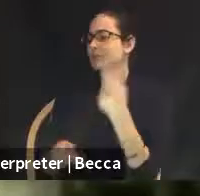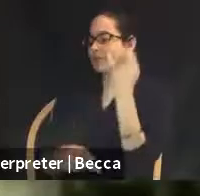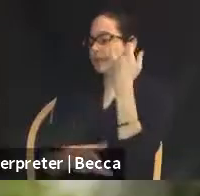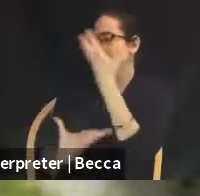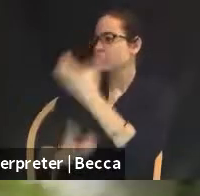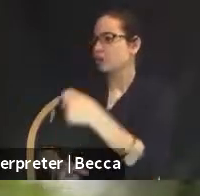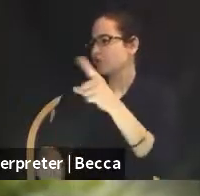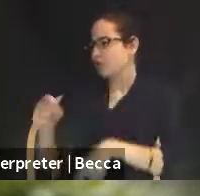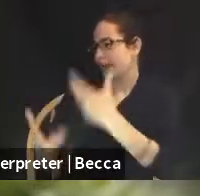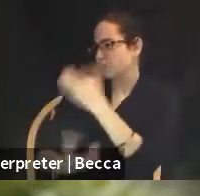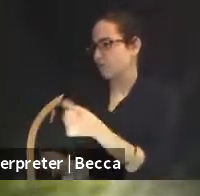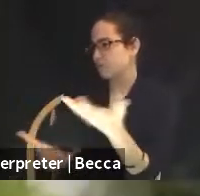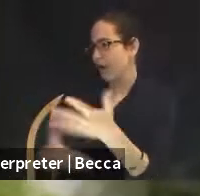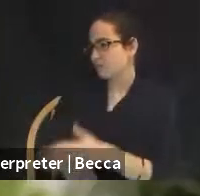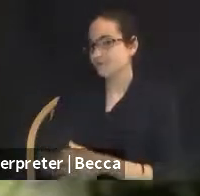Money.